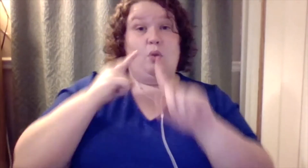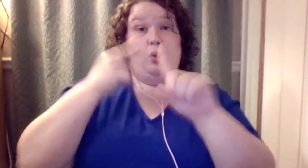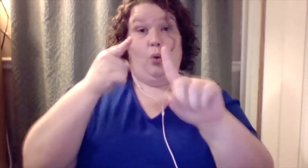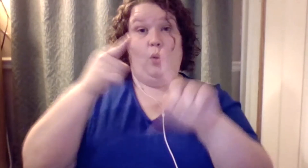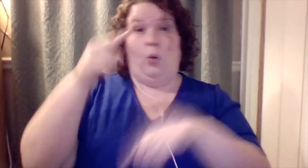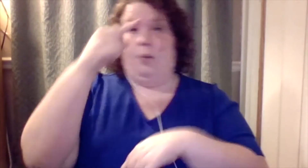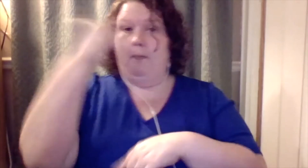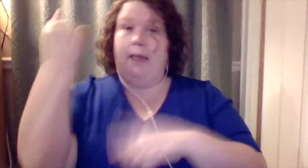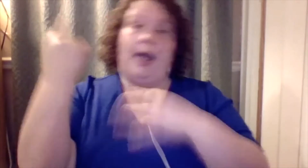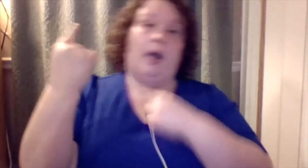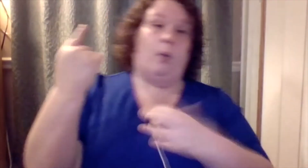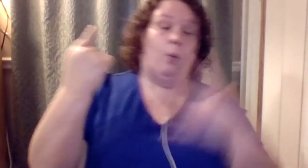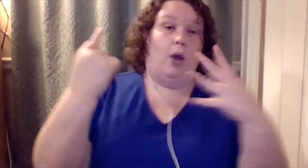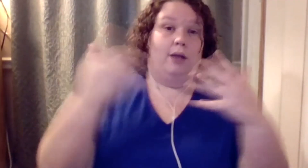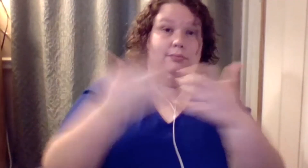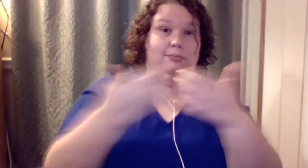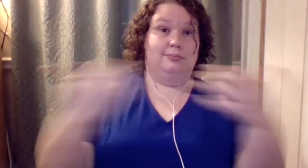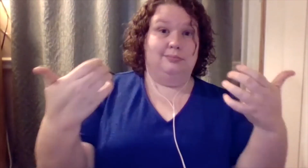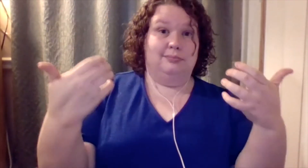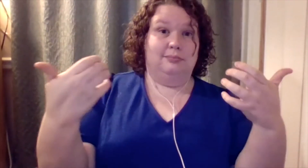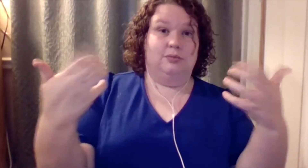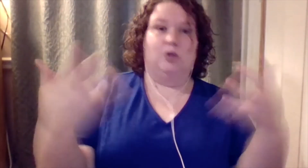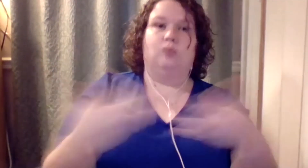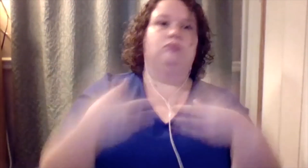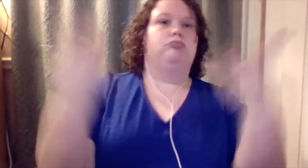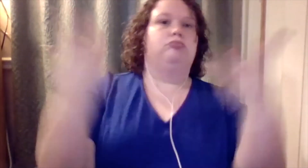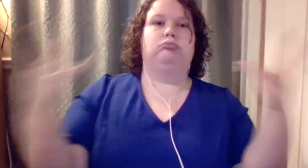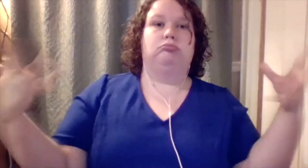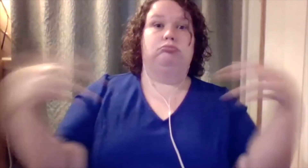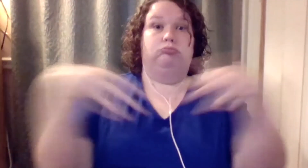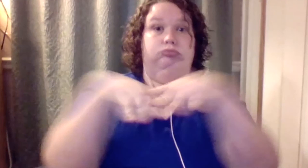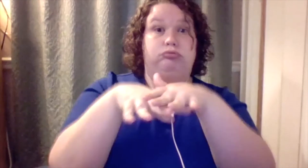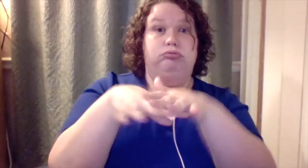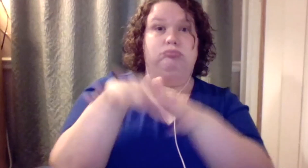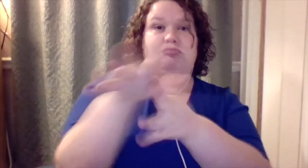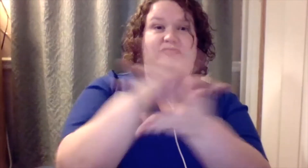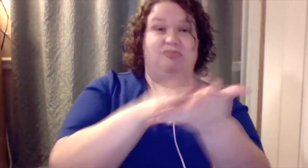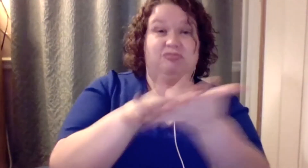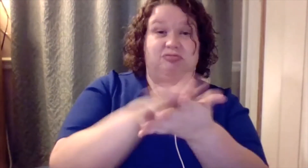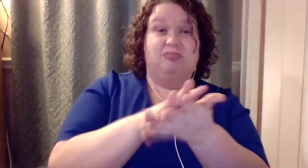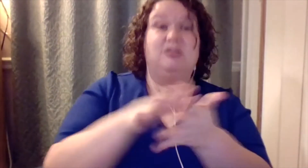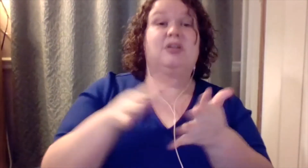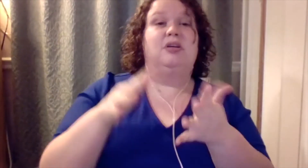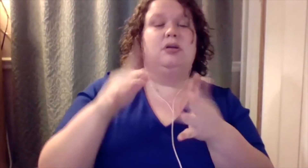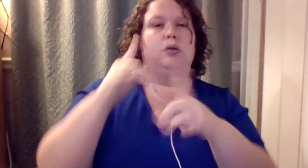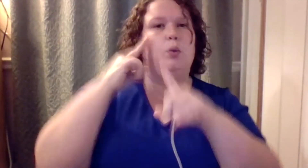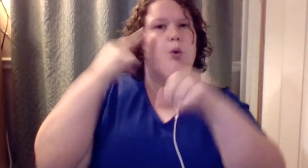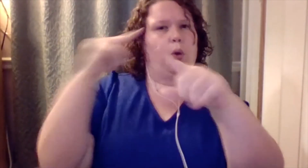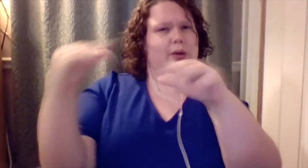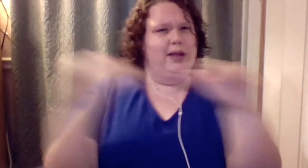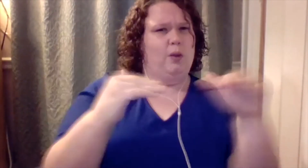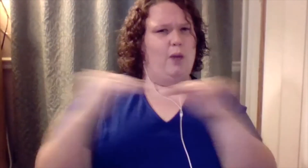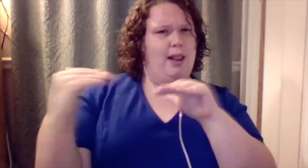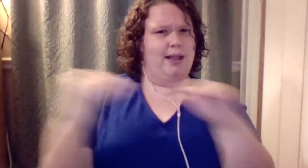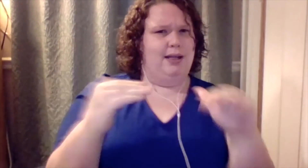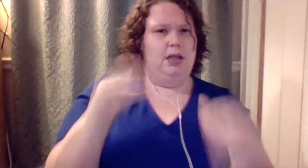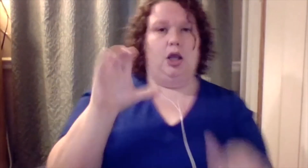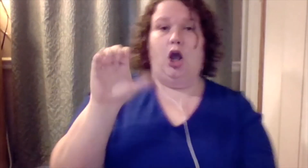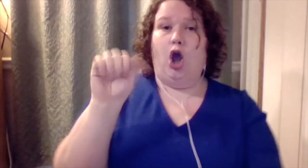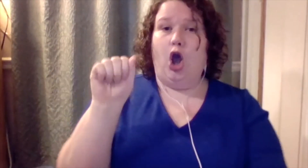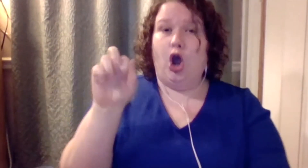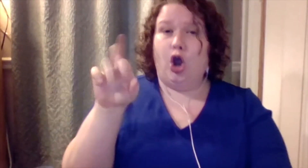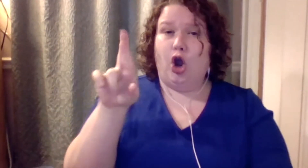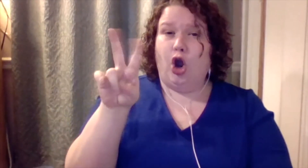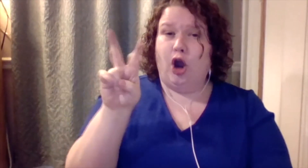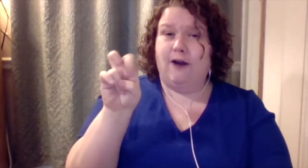in education, but to say that Carver has to remain a substandard facility, I mean, talk about preserving inequity. That seems